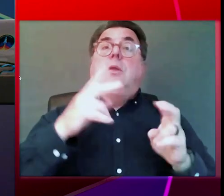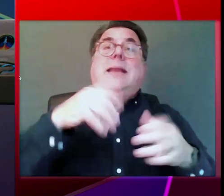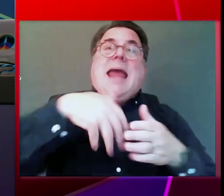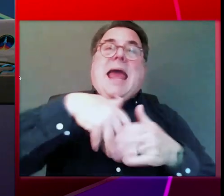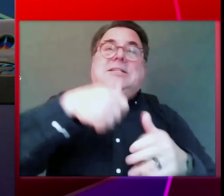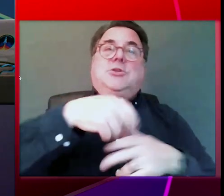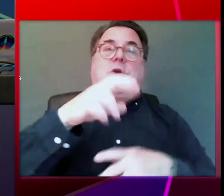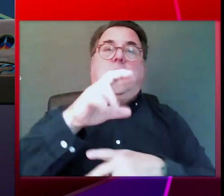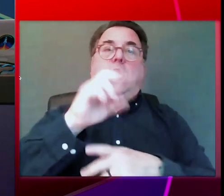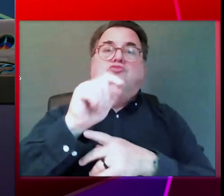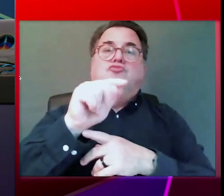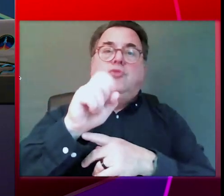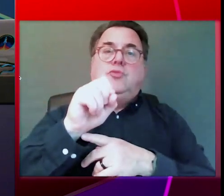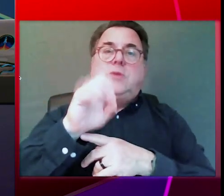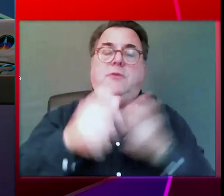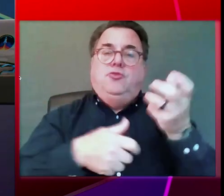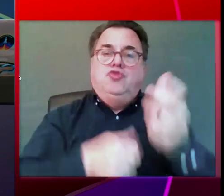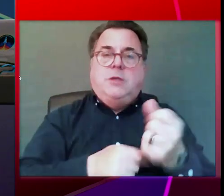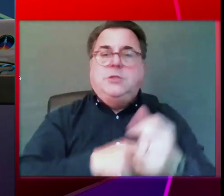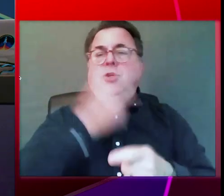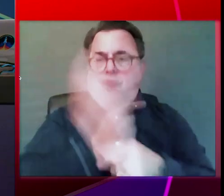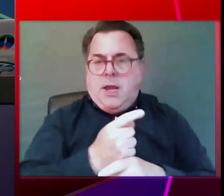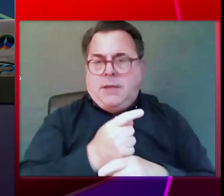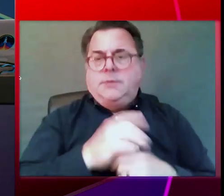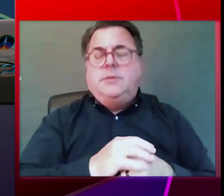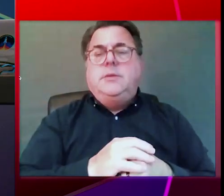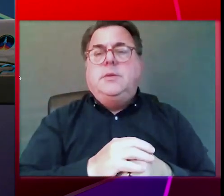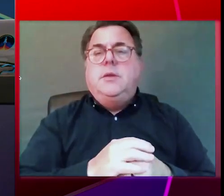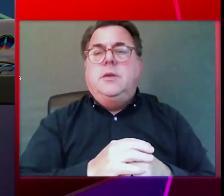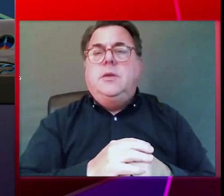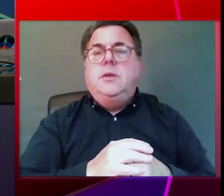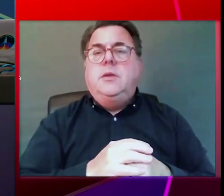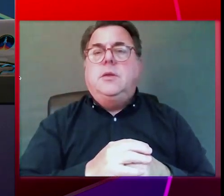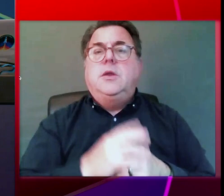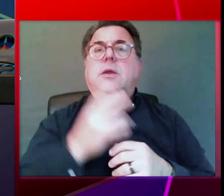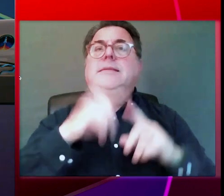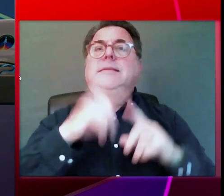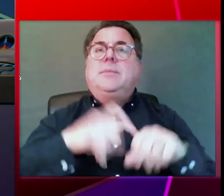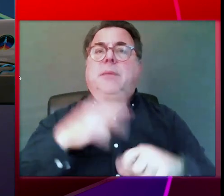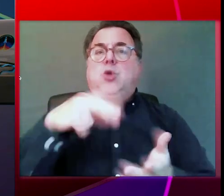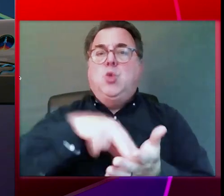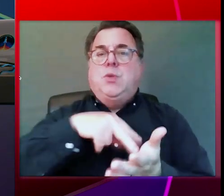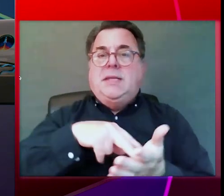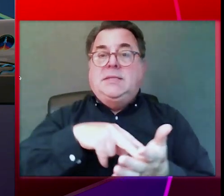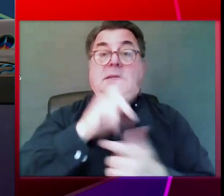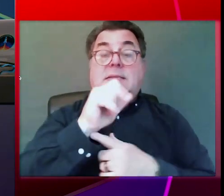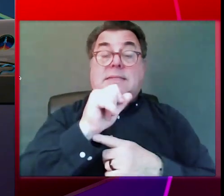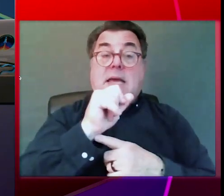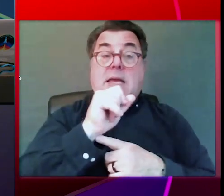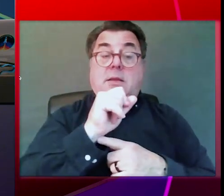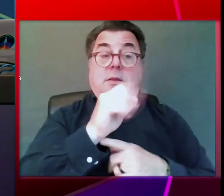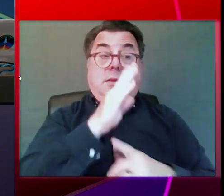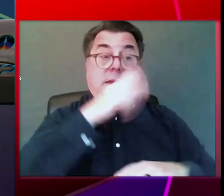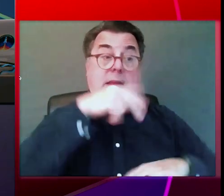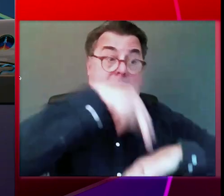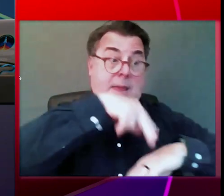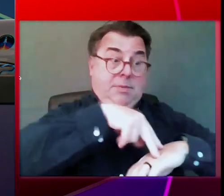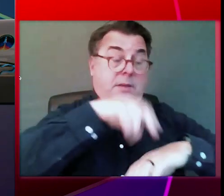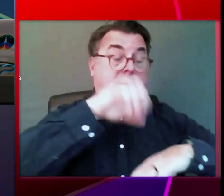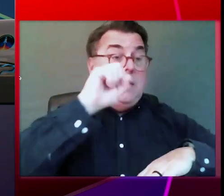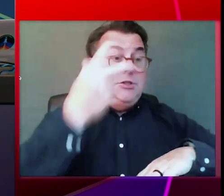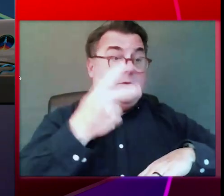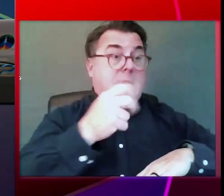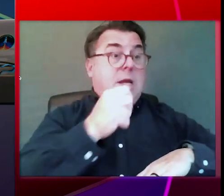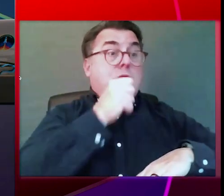you're exactly right. There's really two dances occurring here. When you have data directly in Lambda or S3 or Secrets Manager,